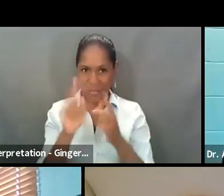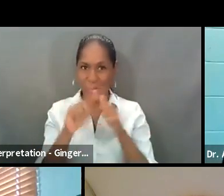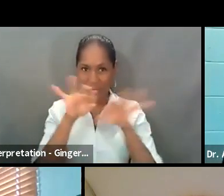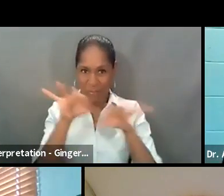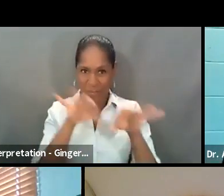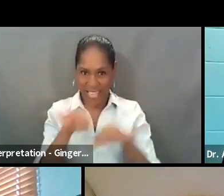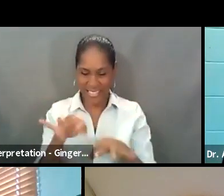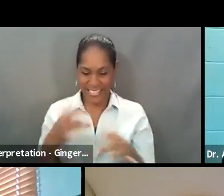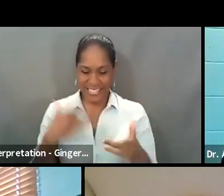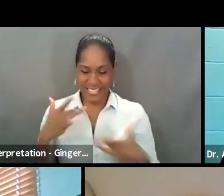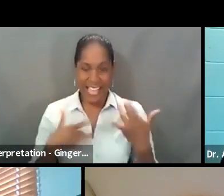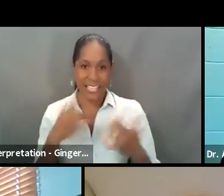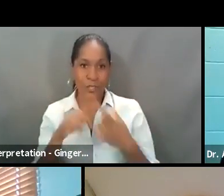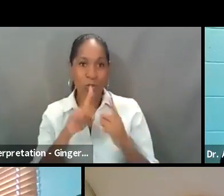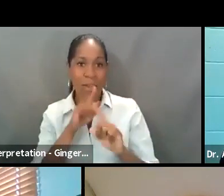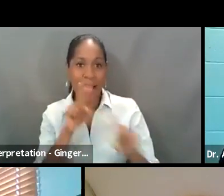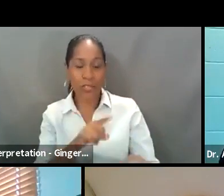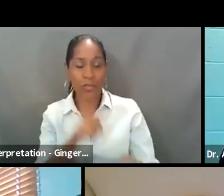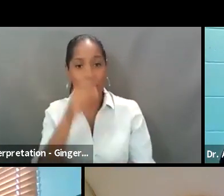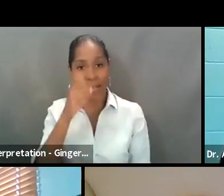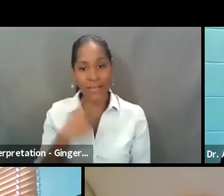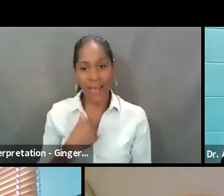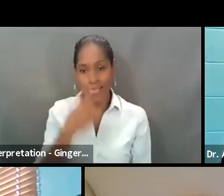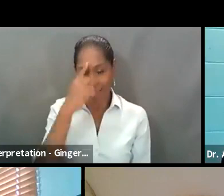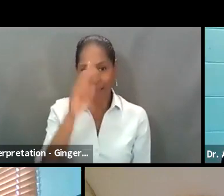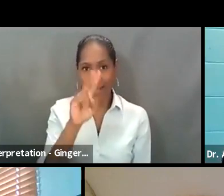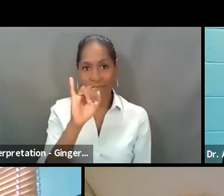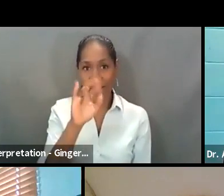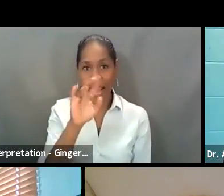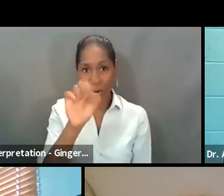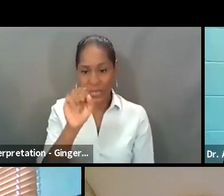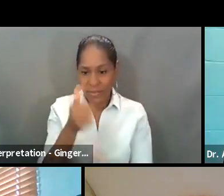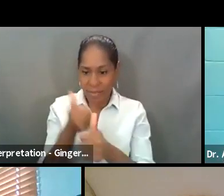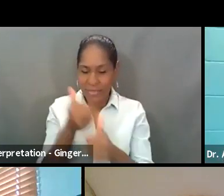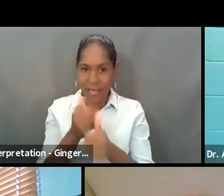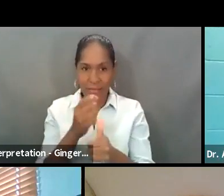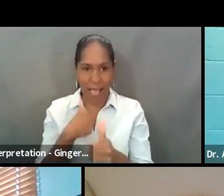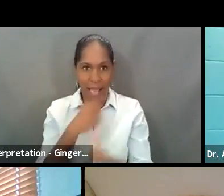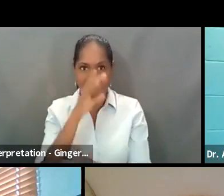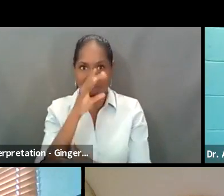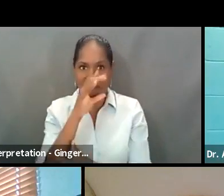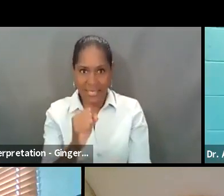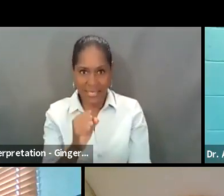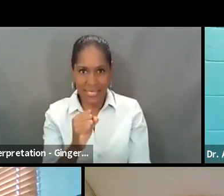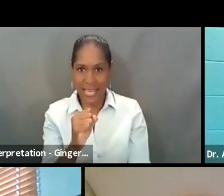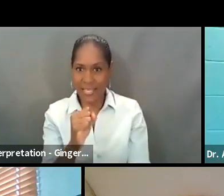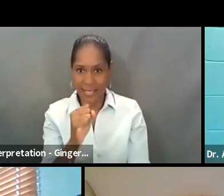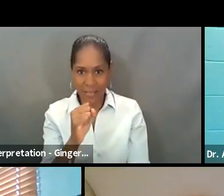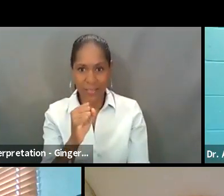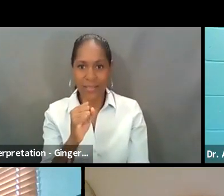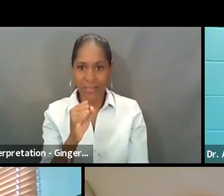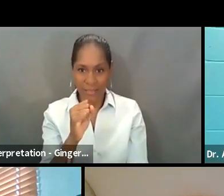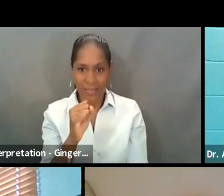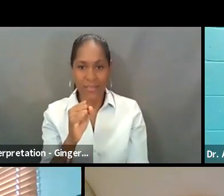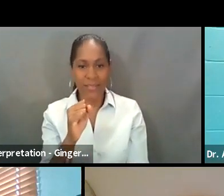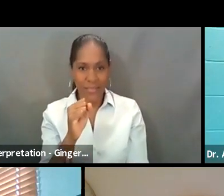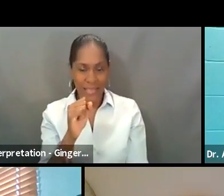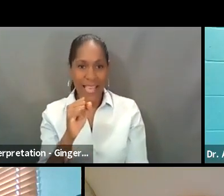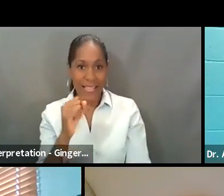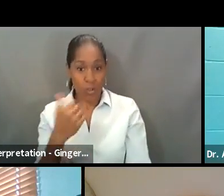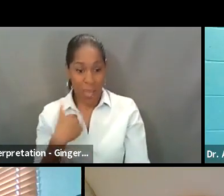question because I think that viruses are actually really fascinating, and as such, vaccines are just as